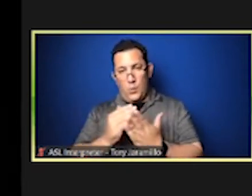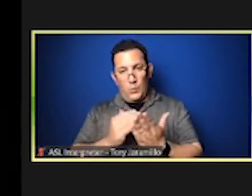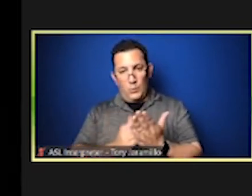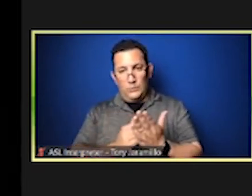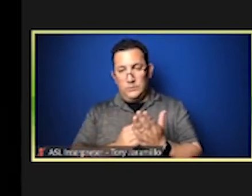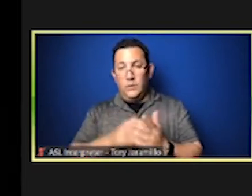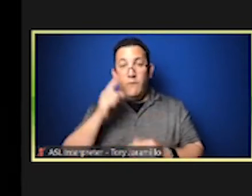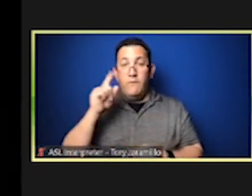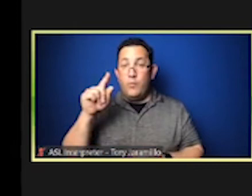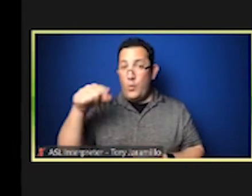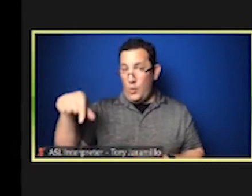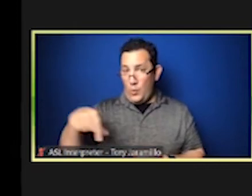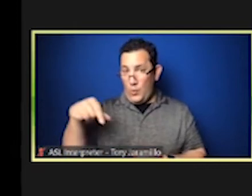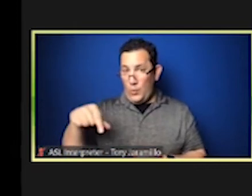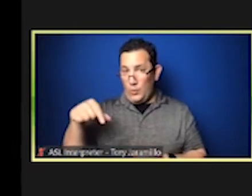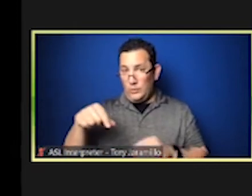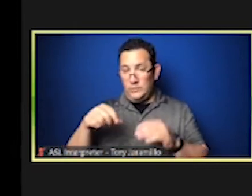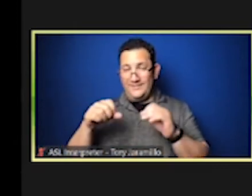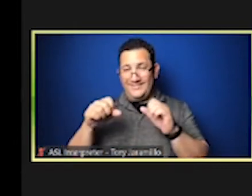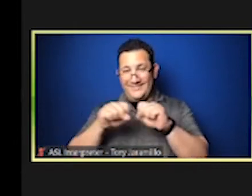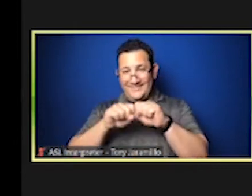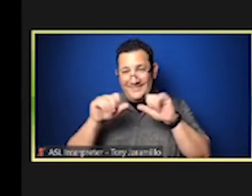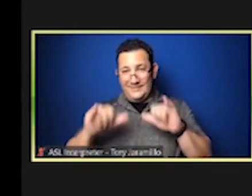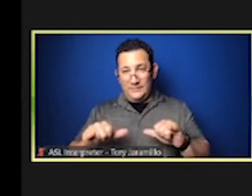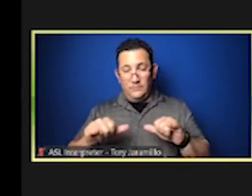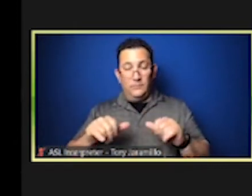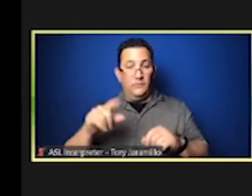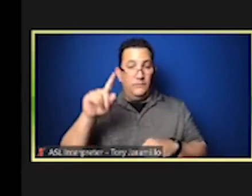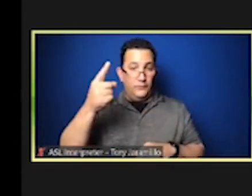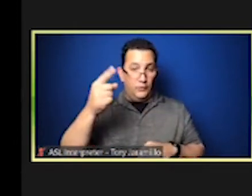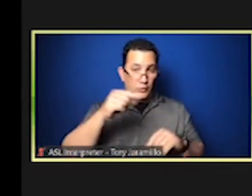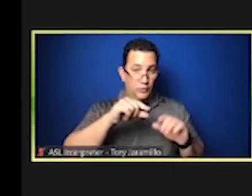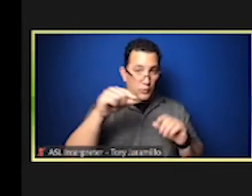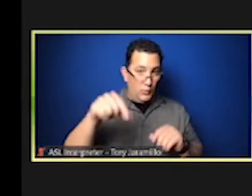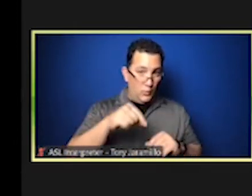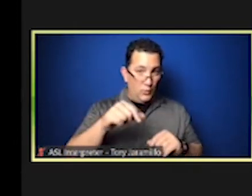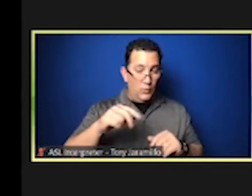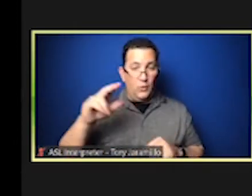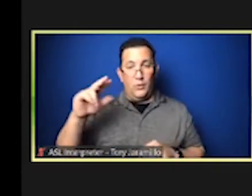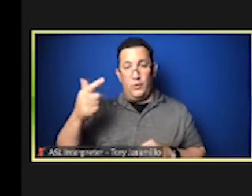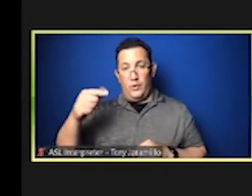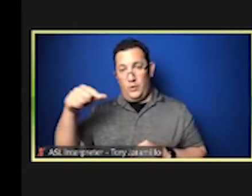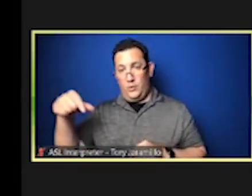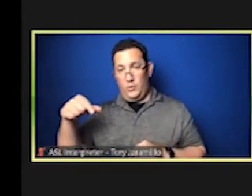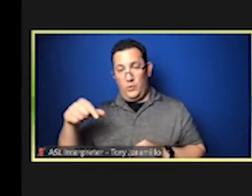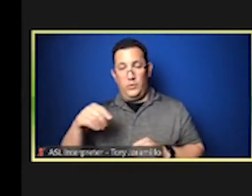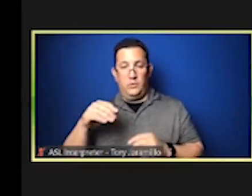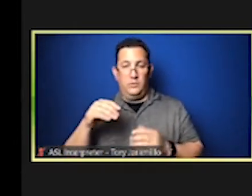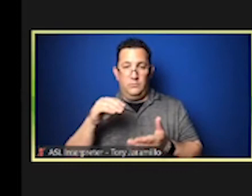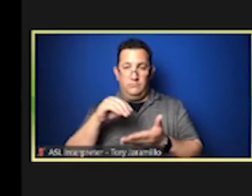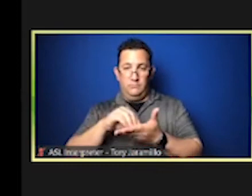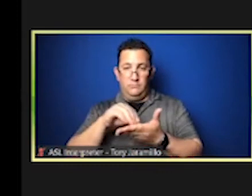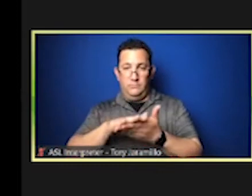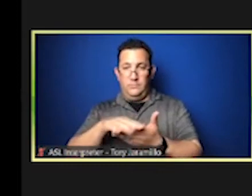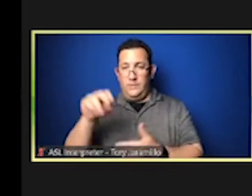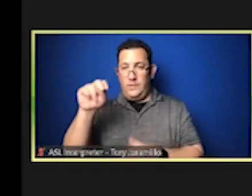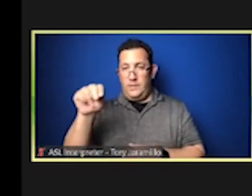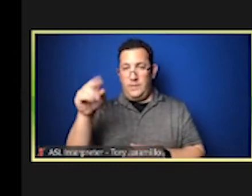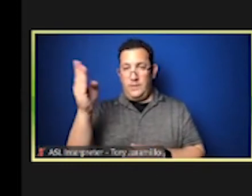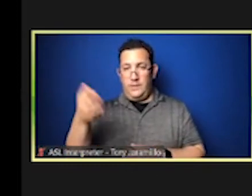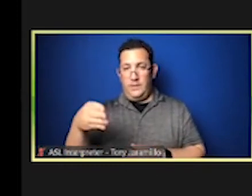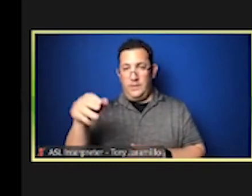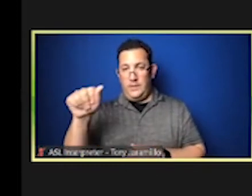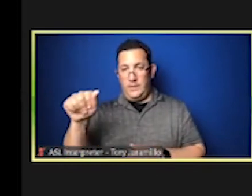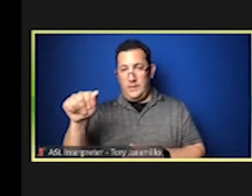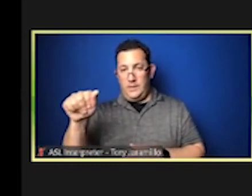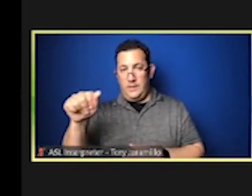quarter systems, the first and third quarter grades will be marked NA for all middle